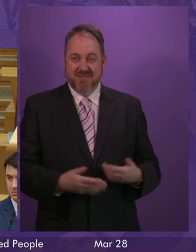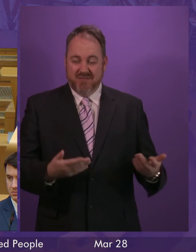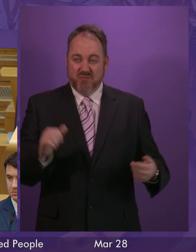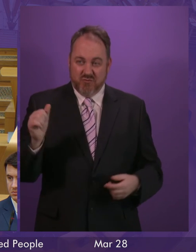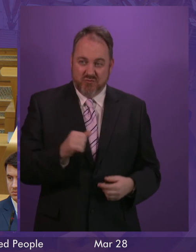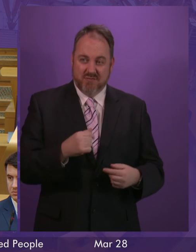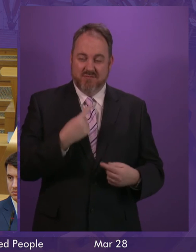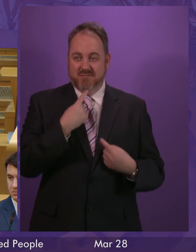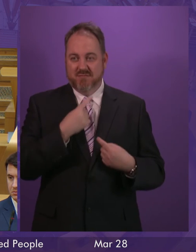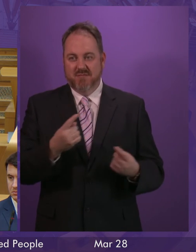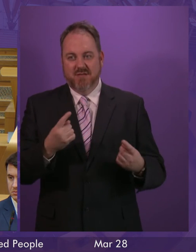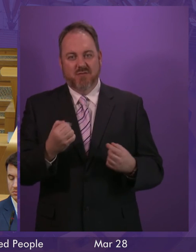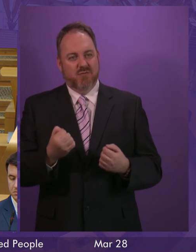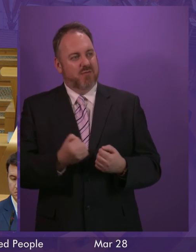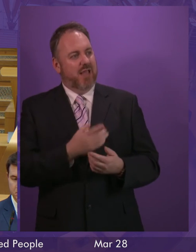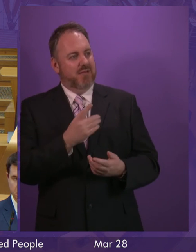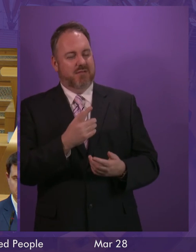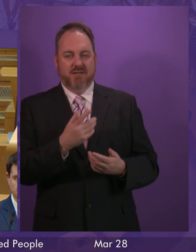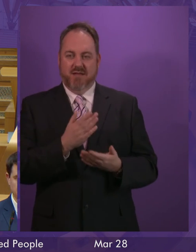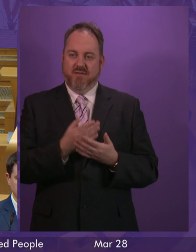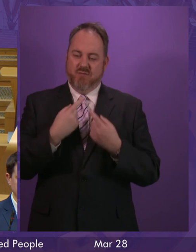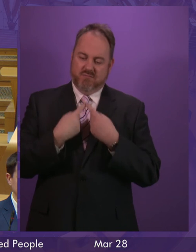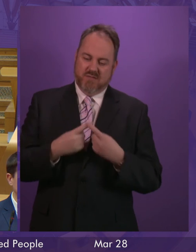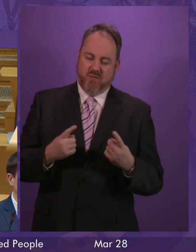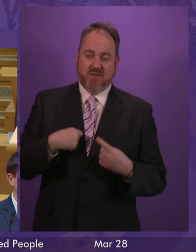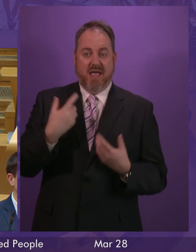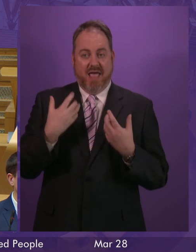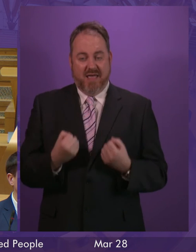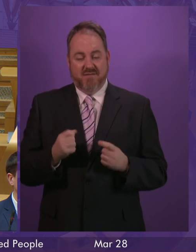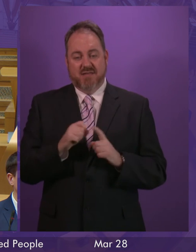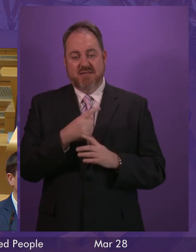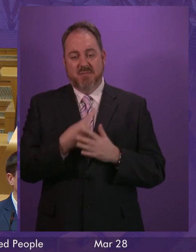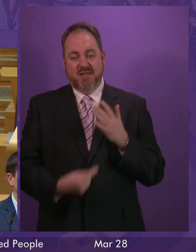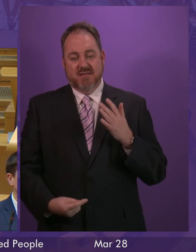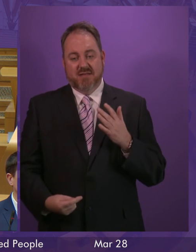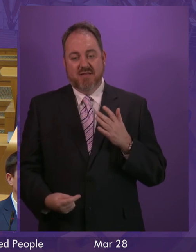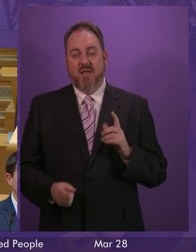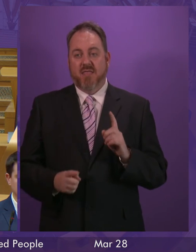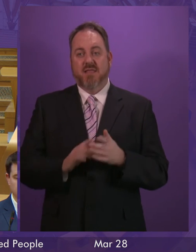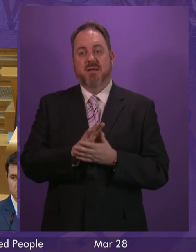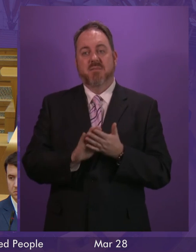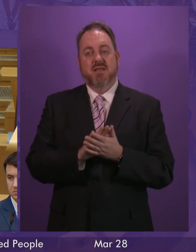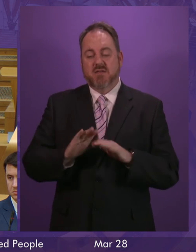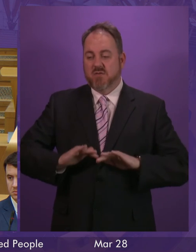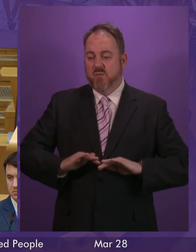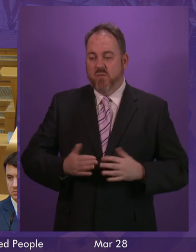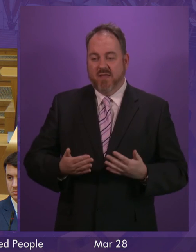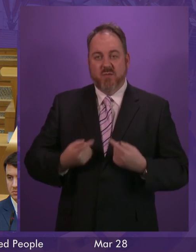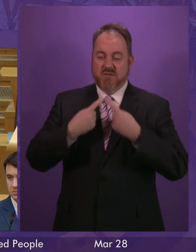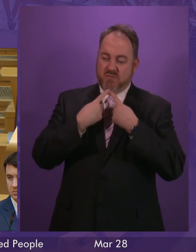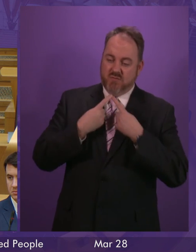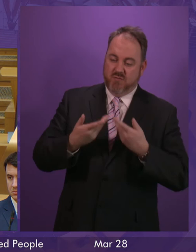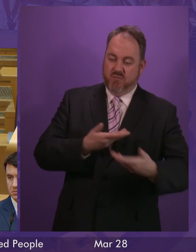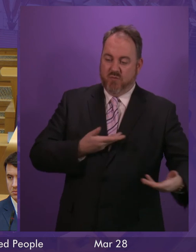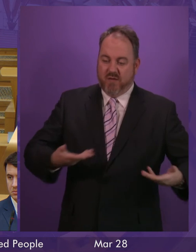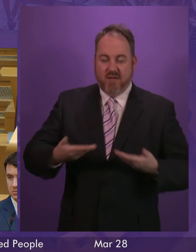stand up and acknowledge their disabilities, and talk openly about them as a disability, we can't really make progress. And